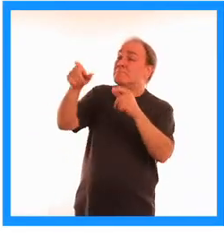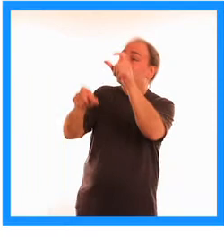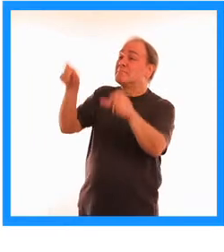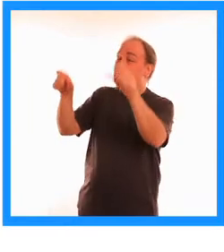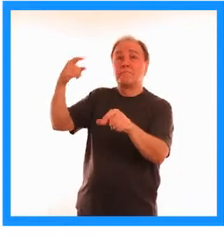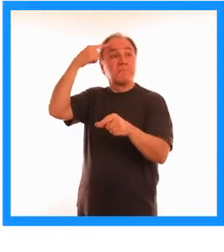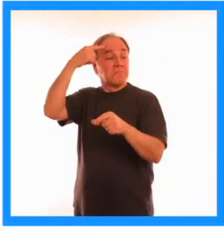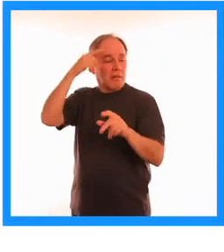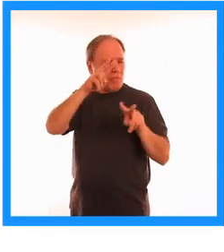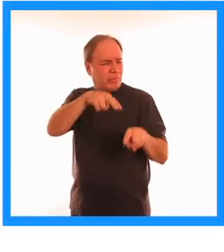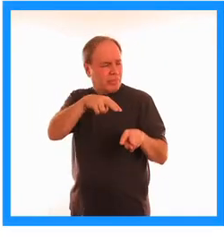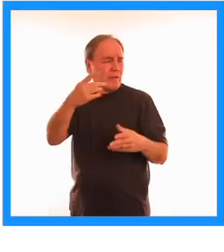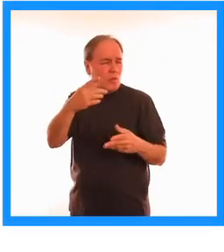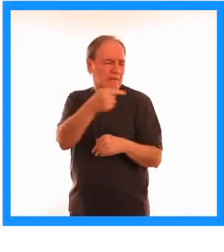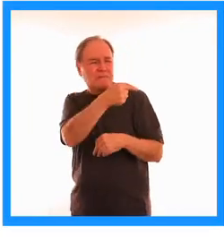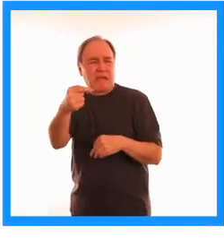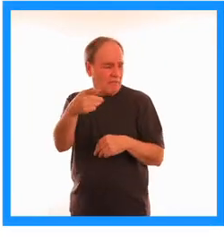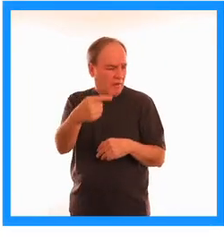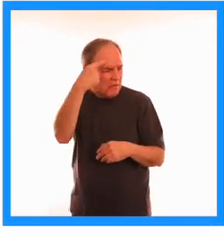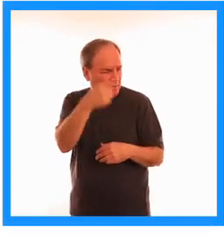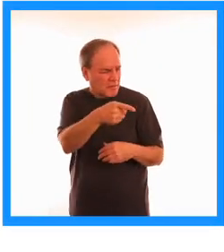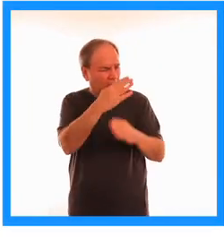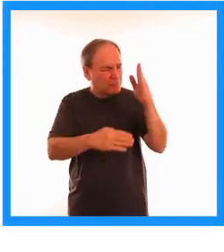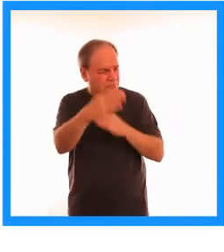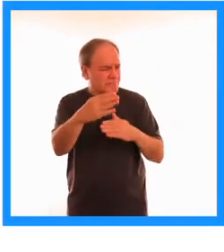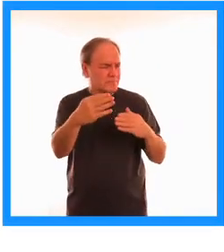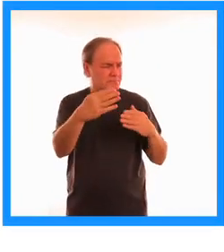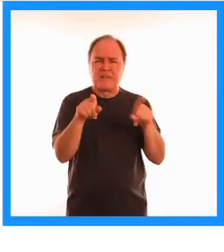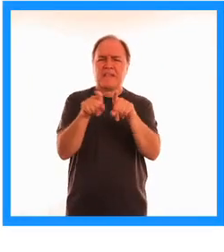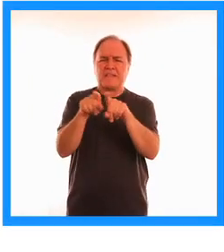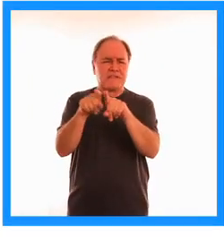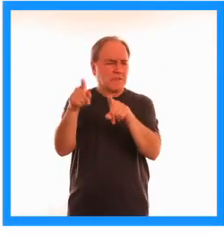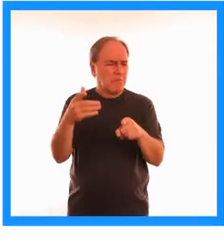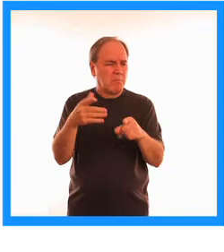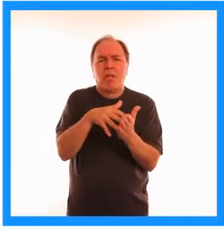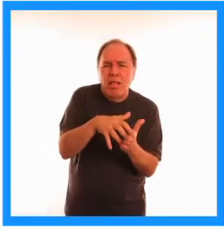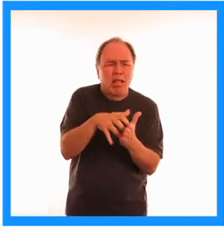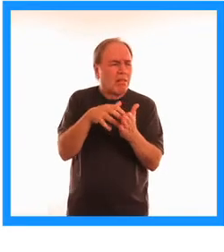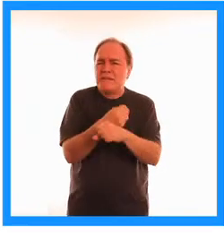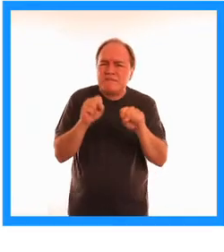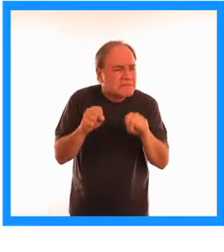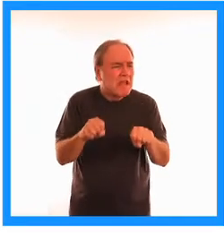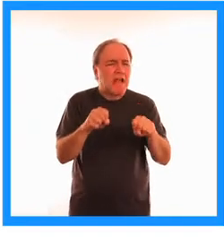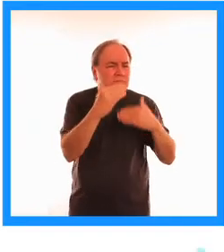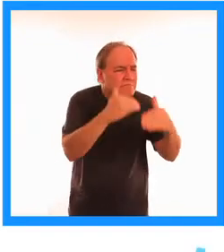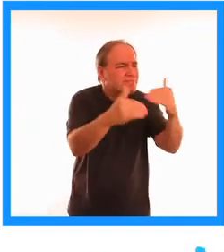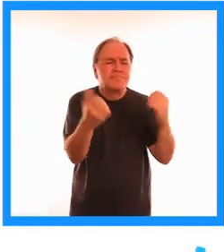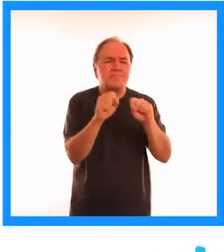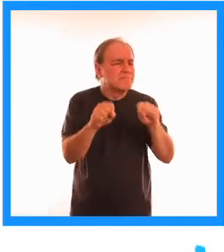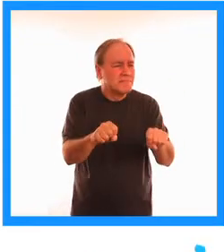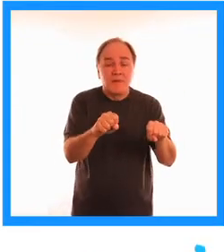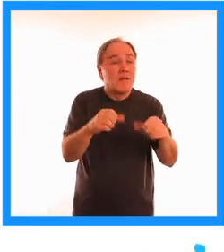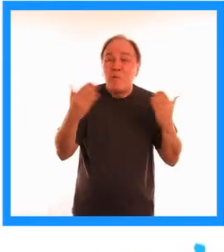ignorance. What is needed is a commitment to these children's rights and their futures, giving priority to the most disadvantaged as a matter of equity and